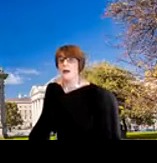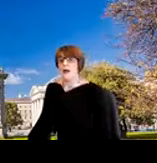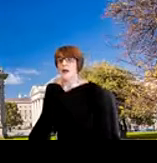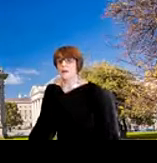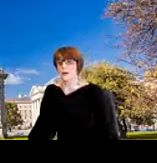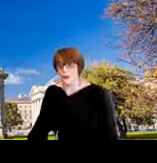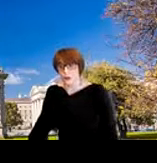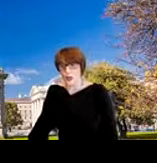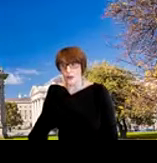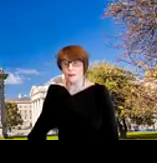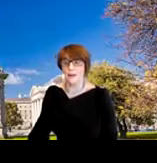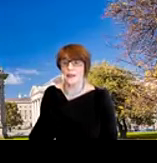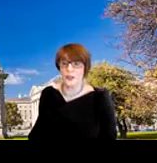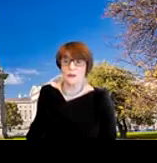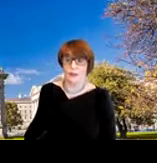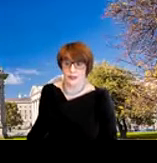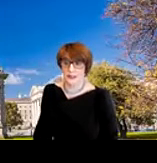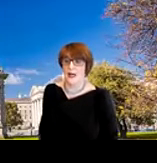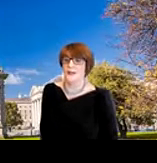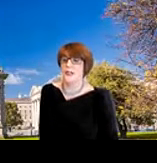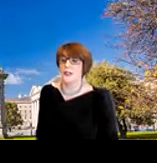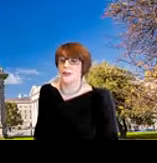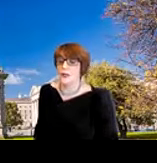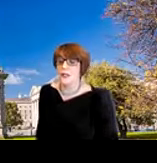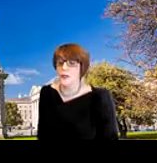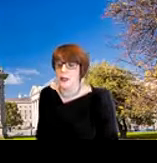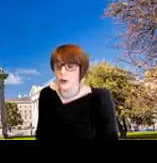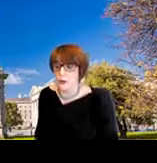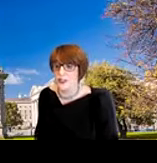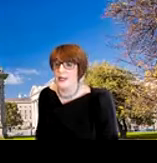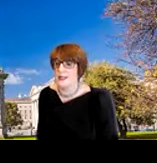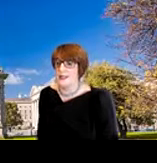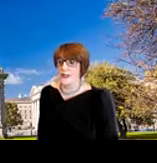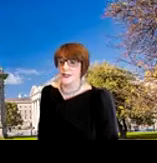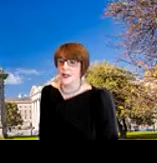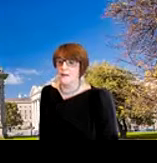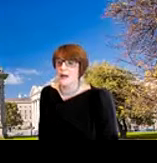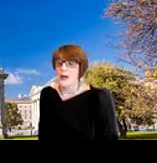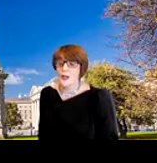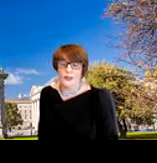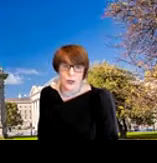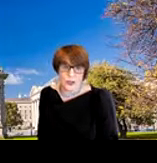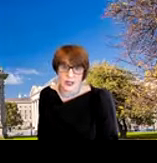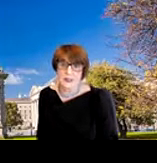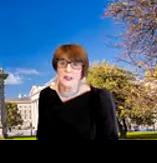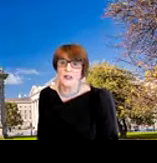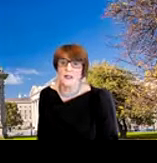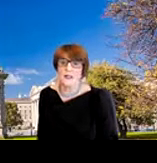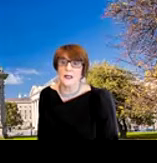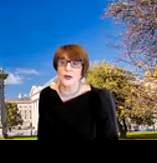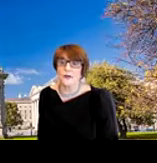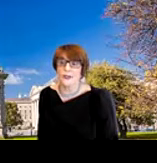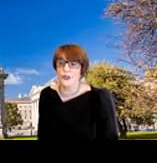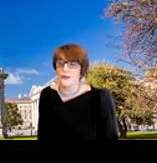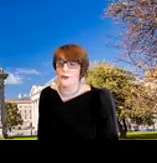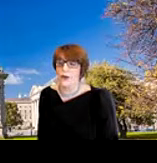time compared to the general population, but this has indeed increased. We had low mortality at that time. There was no deaths